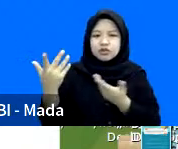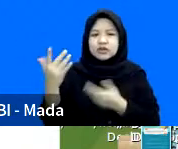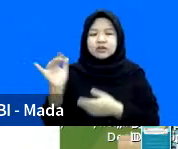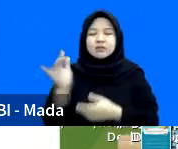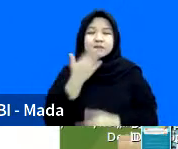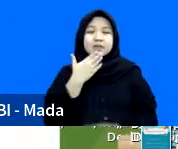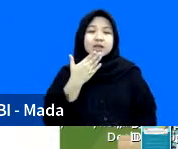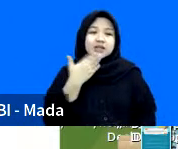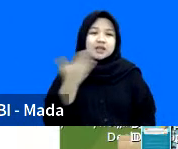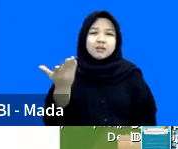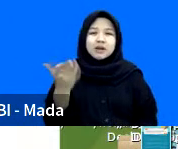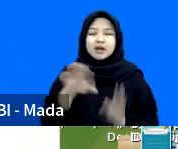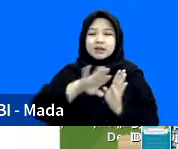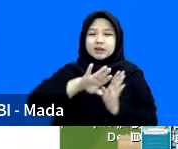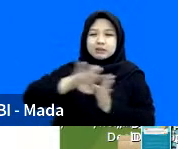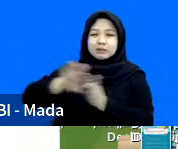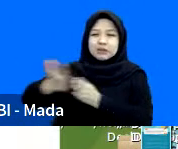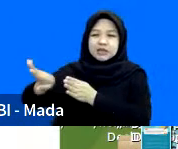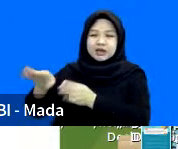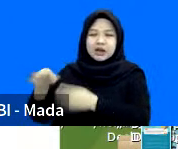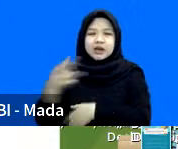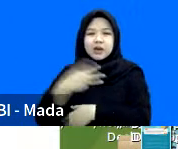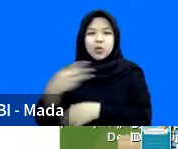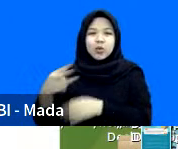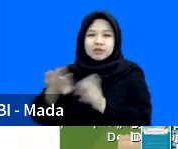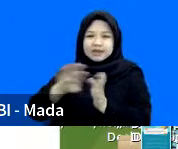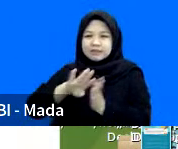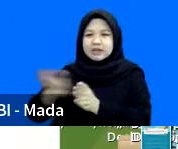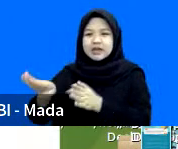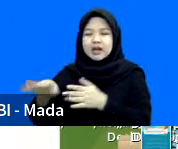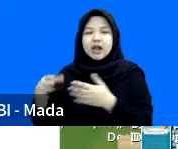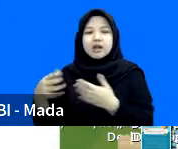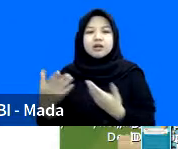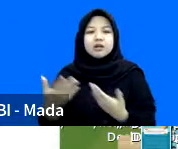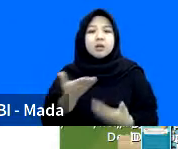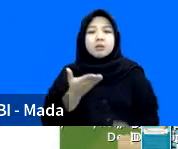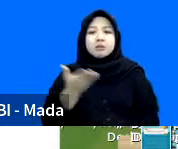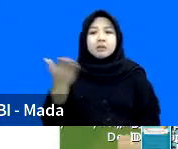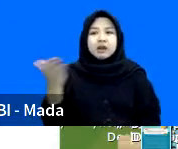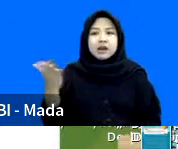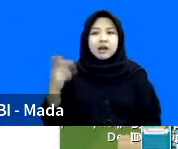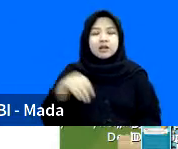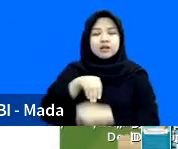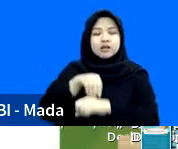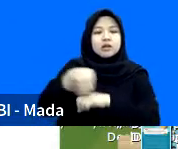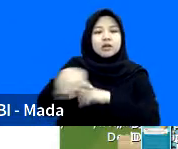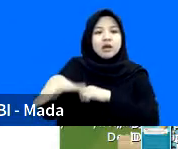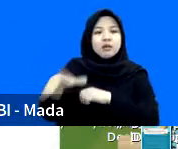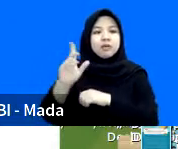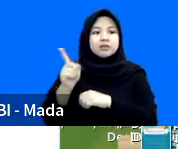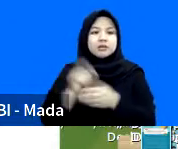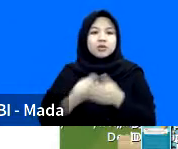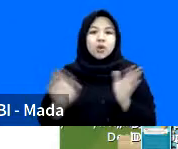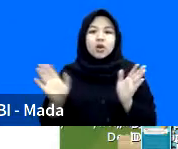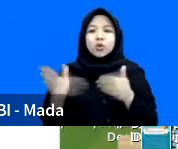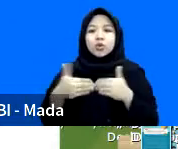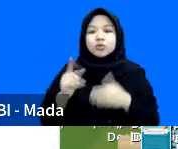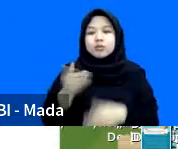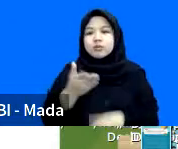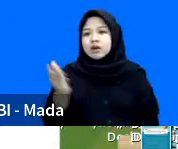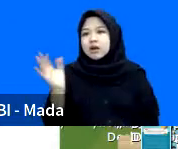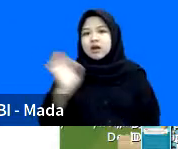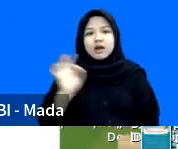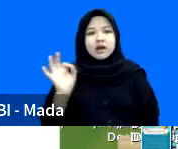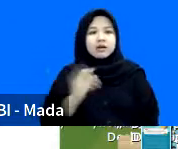marginalized, poorer communities, they are the ones who are affected most by school closure because they have no ability to access digital